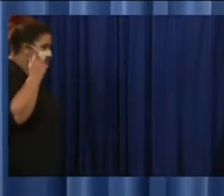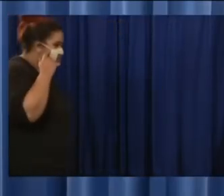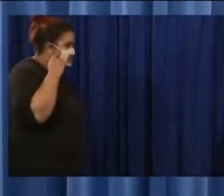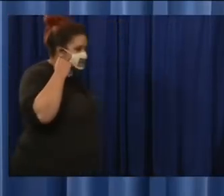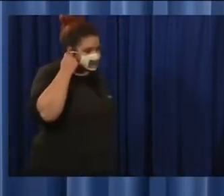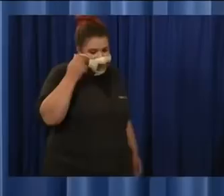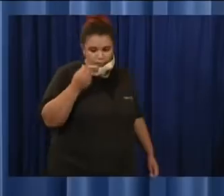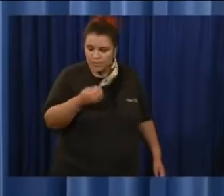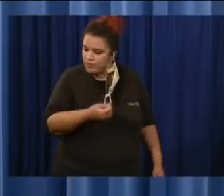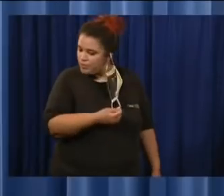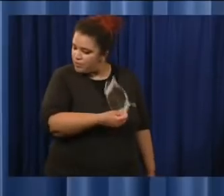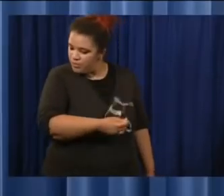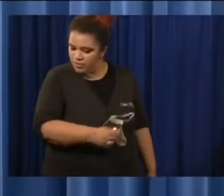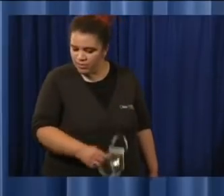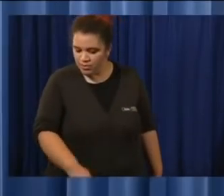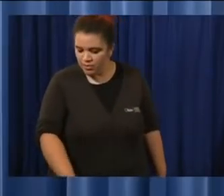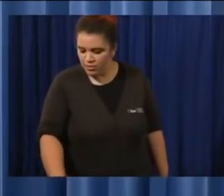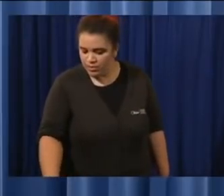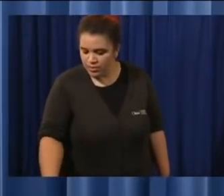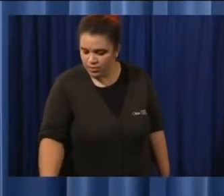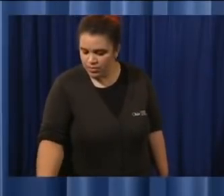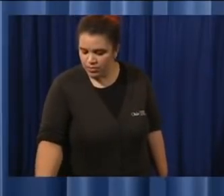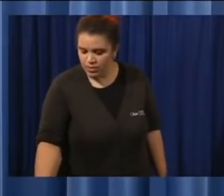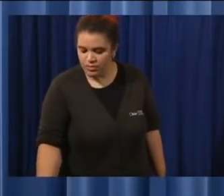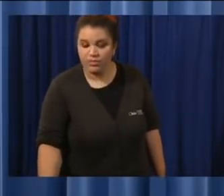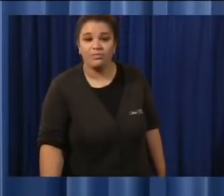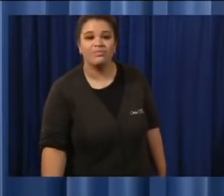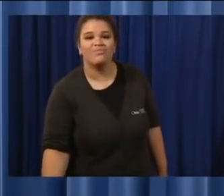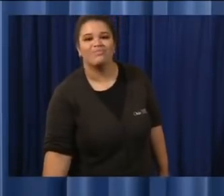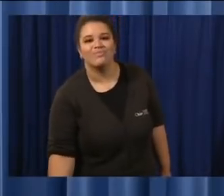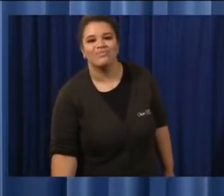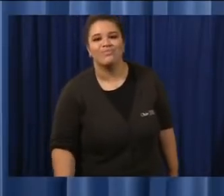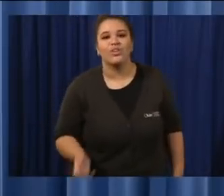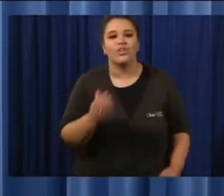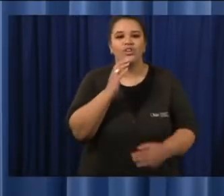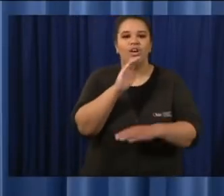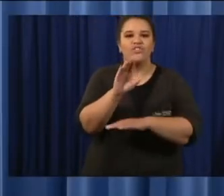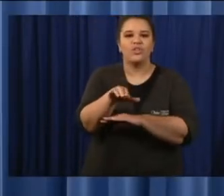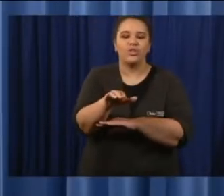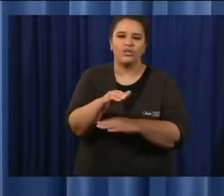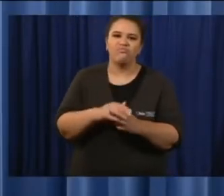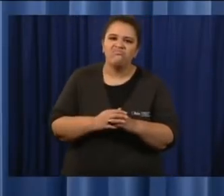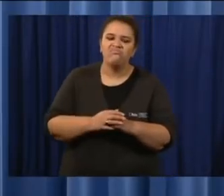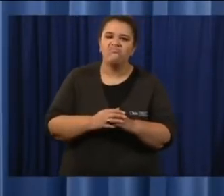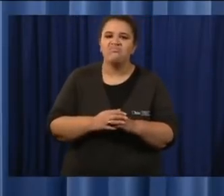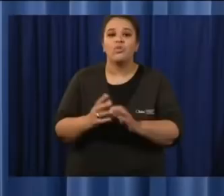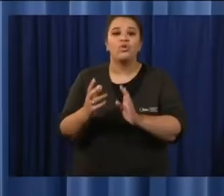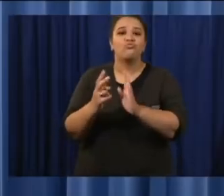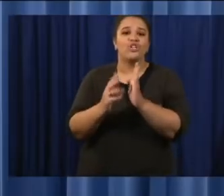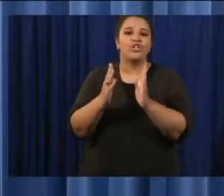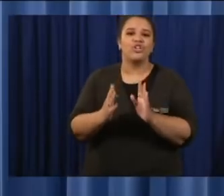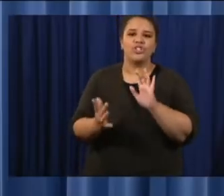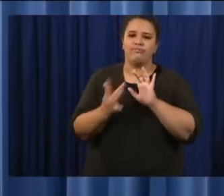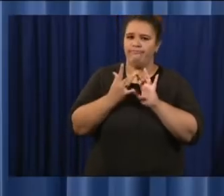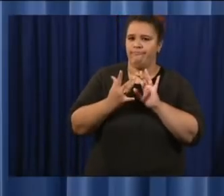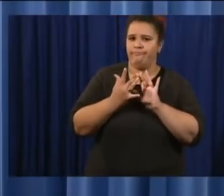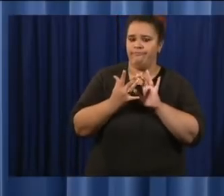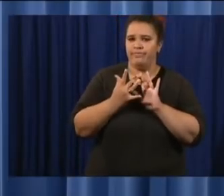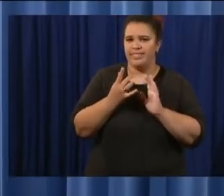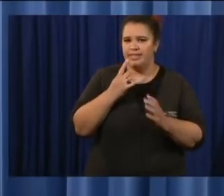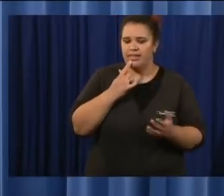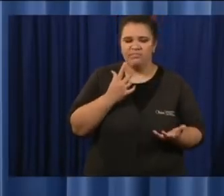Good afternoon, Lucia Lynches for IN Ohio. Just a quick question. We've had some readers reach out to us and say that they've had